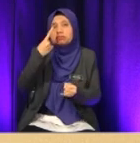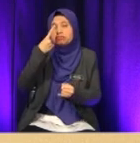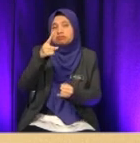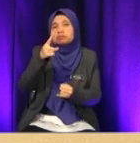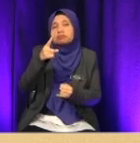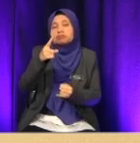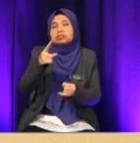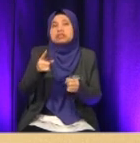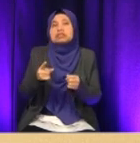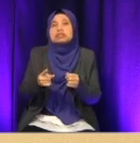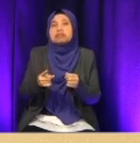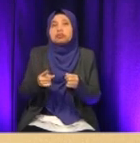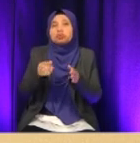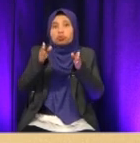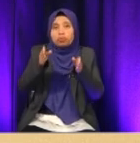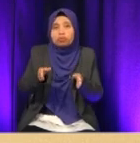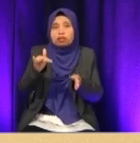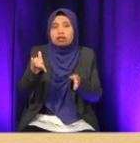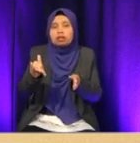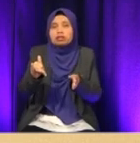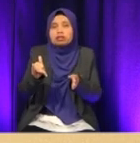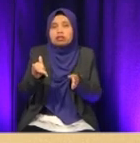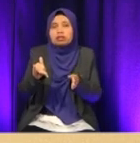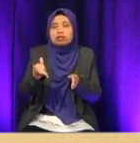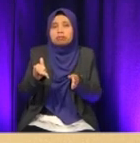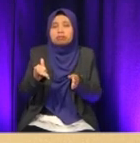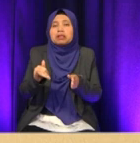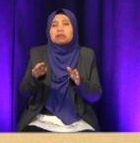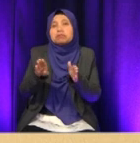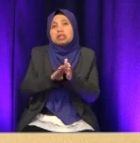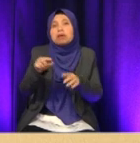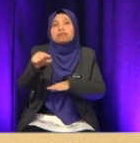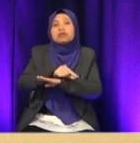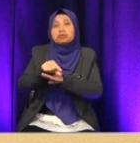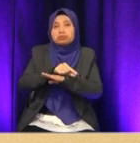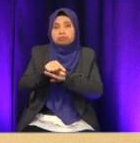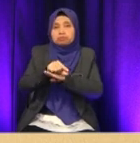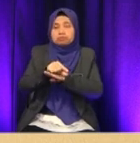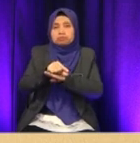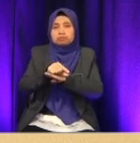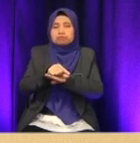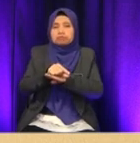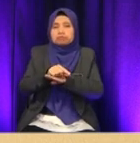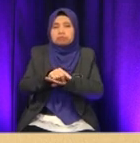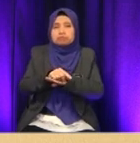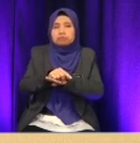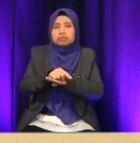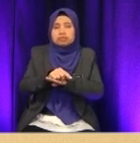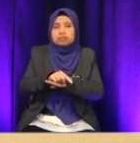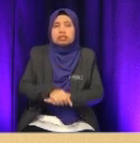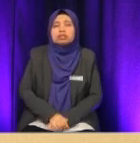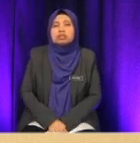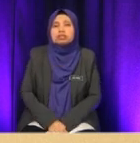elderly or disabled person who's unable to leave their house perhaps. They stay and chat for a while, and then run